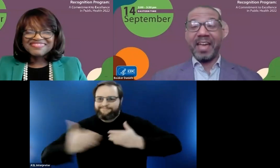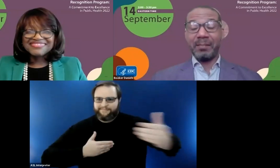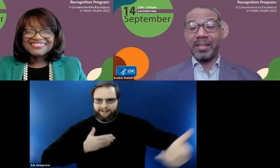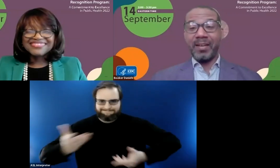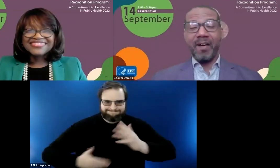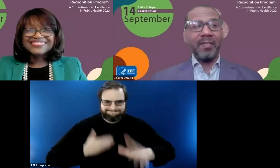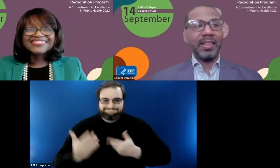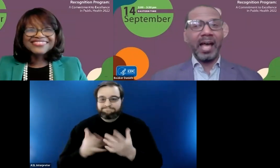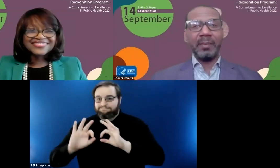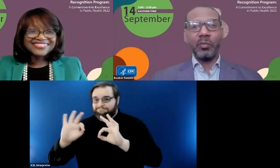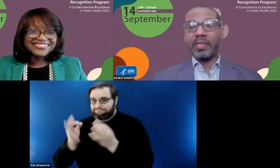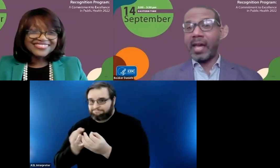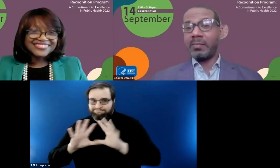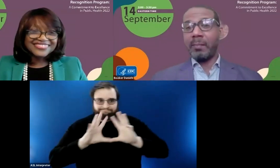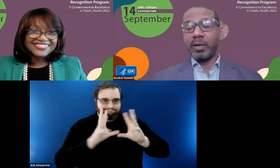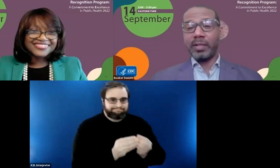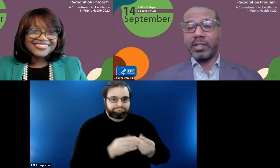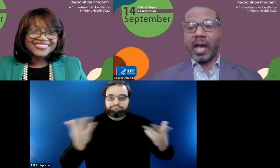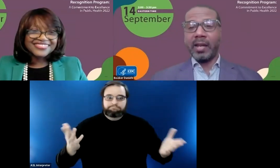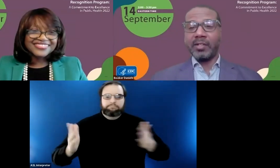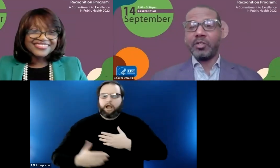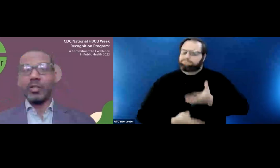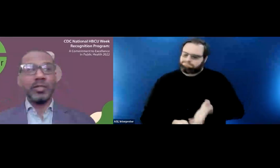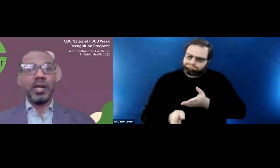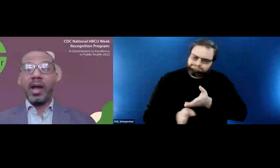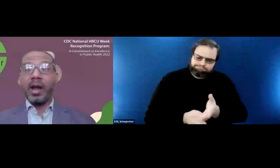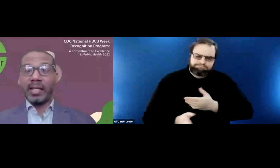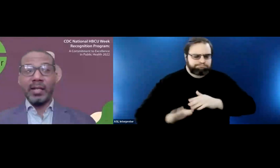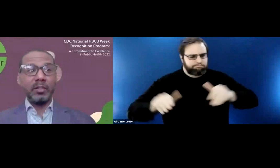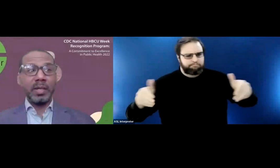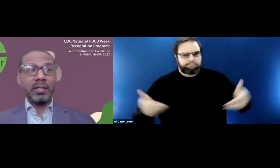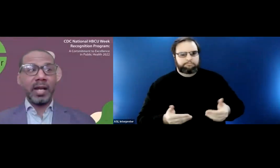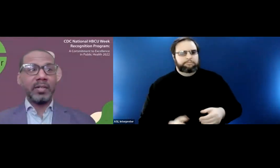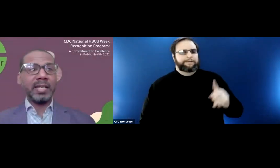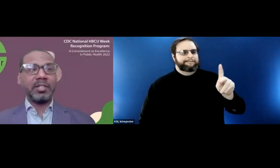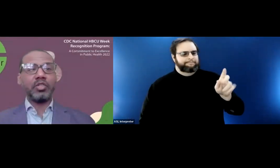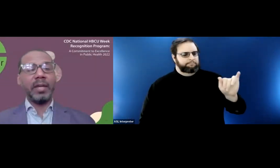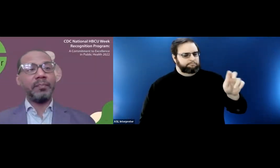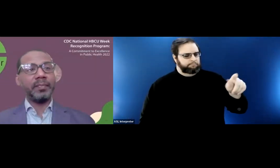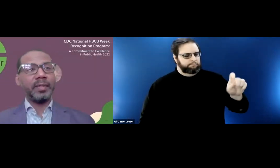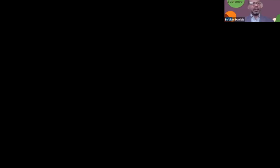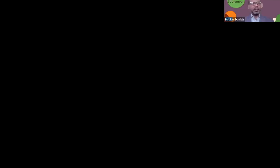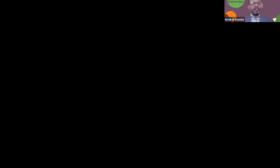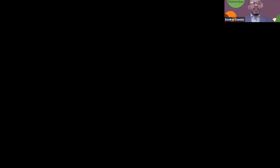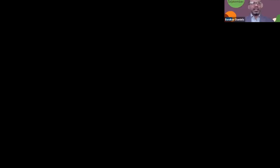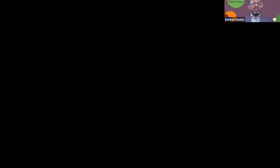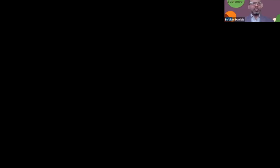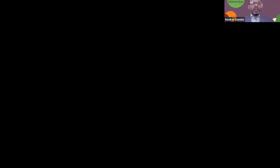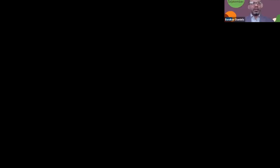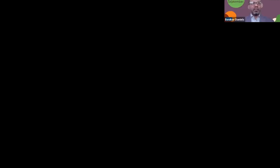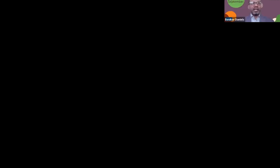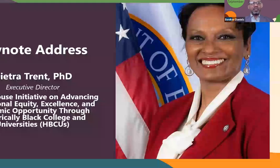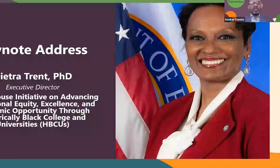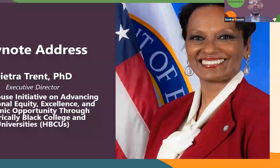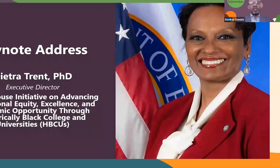to see family on the line. With that, it's my privilege and honor to introduce our keynote speaker, Dr. Deetra Trent. Dr. Deetra